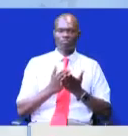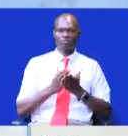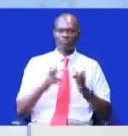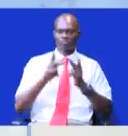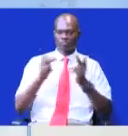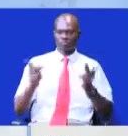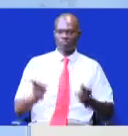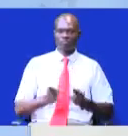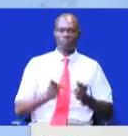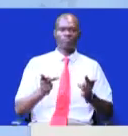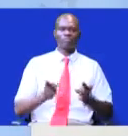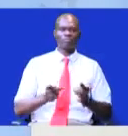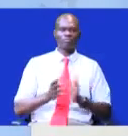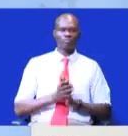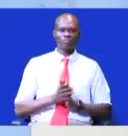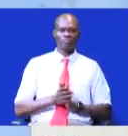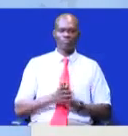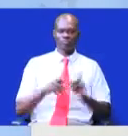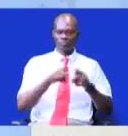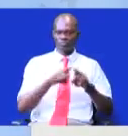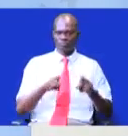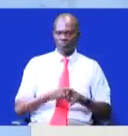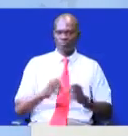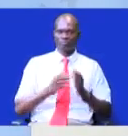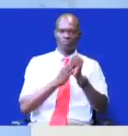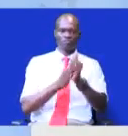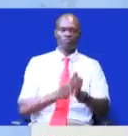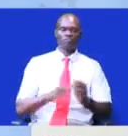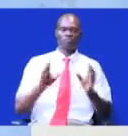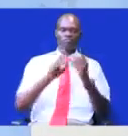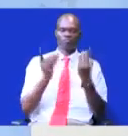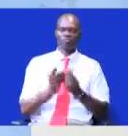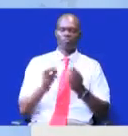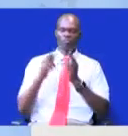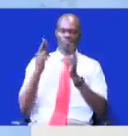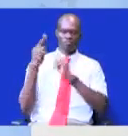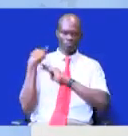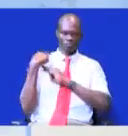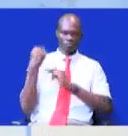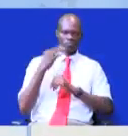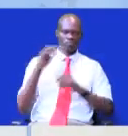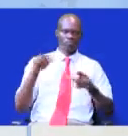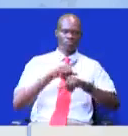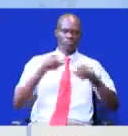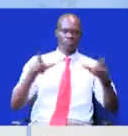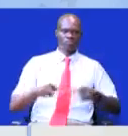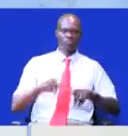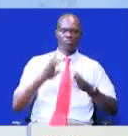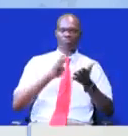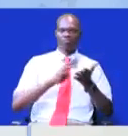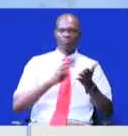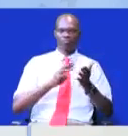nyasi maket koda mano. Korka kore, jatend migao ma bende ochung'ne weche mag lo e kaunti mano ma